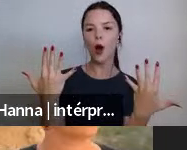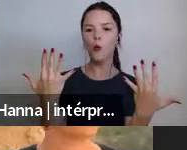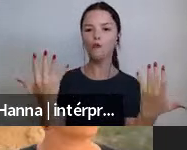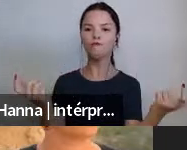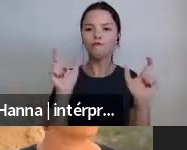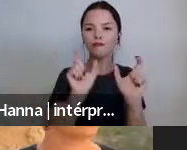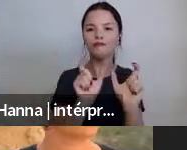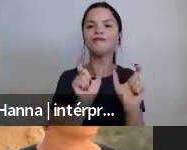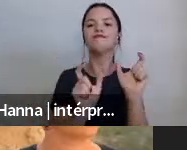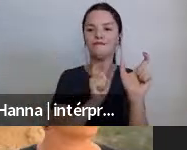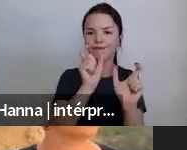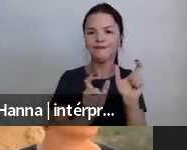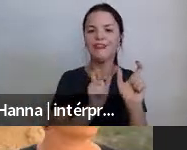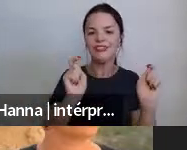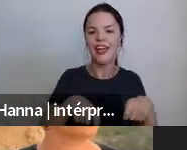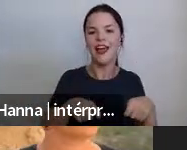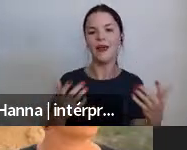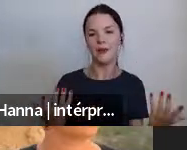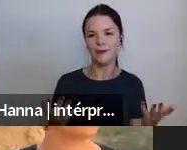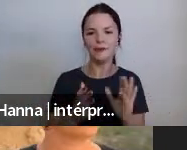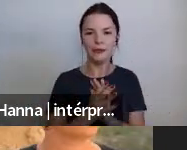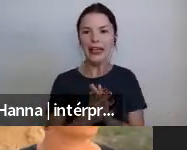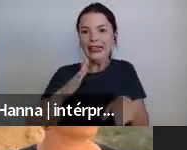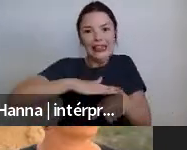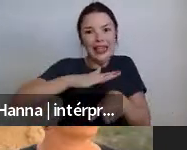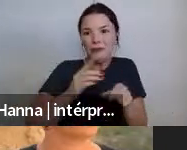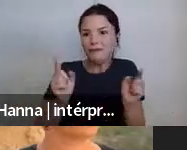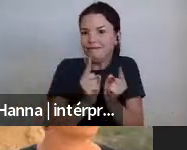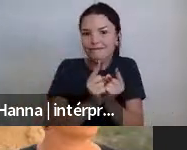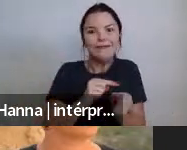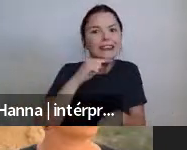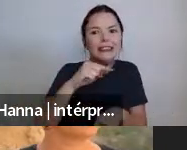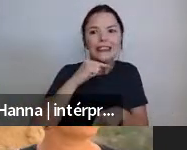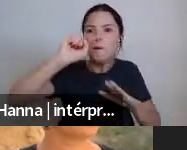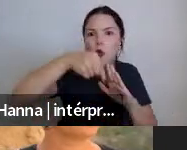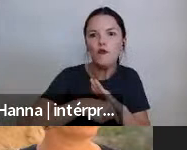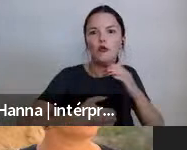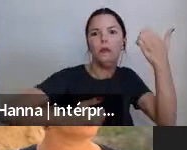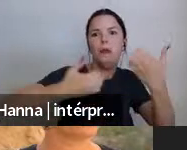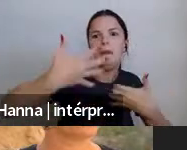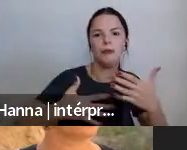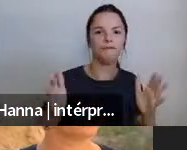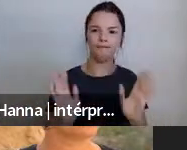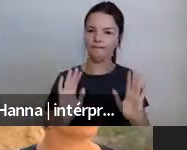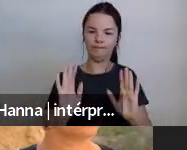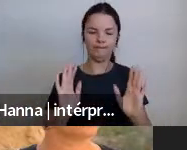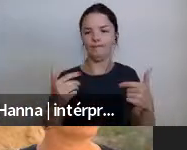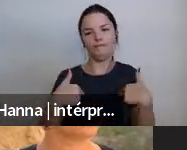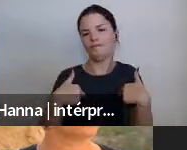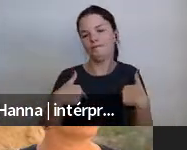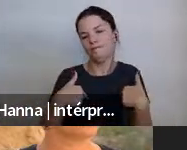Again, for time constraints, I won't be able to explain Professor Meir's